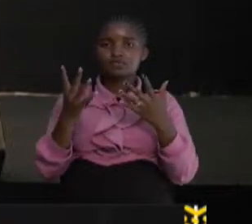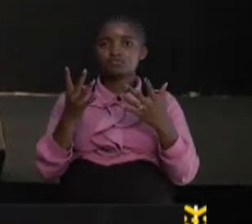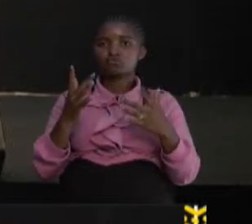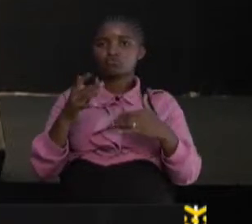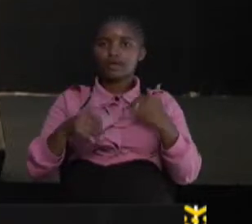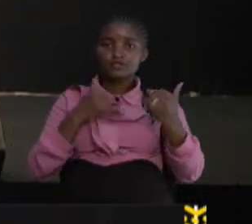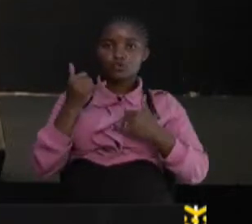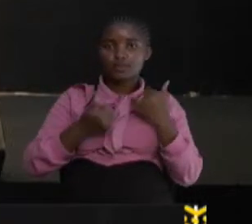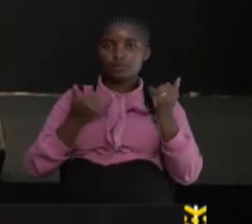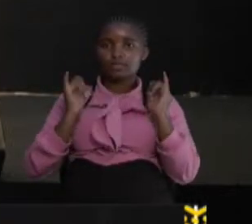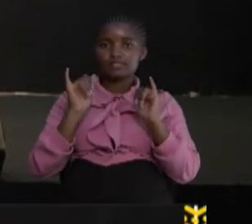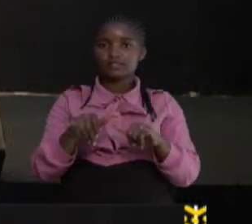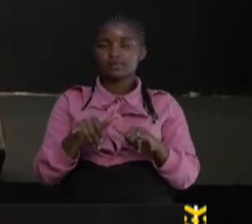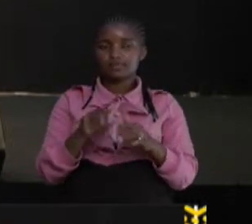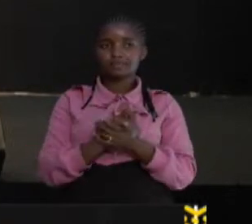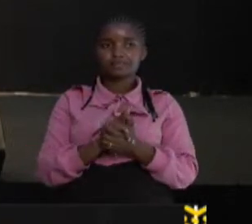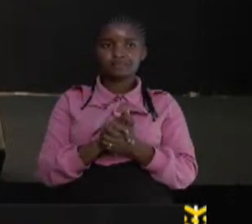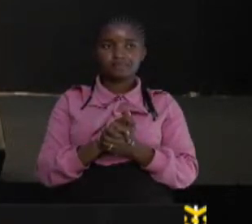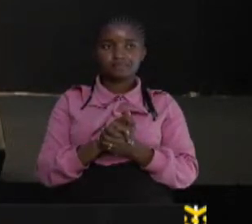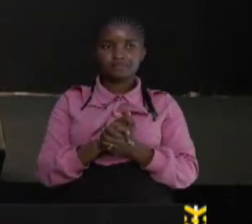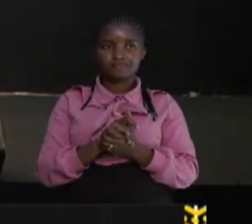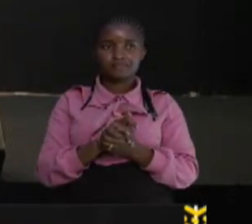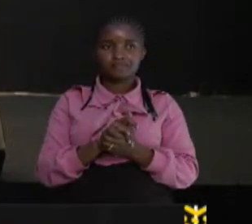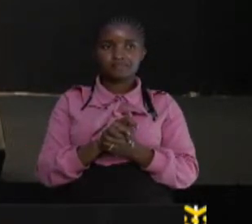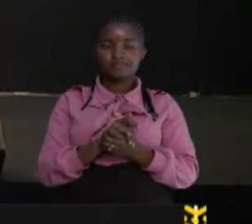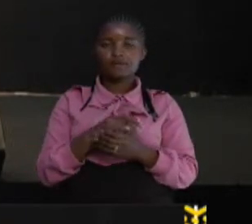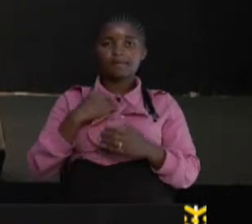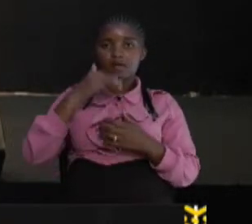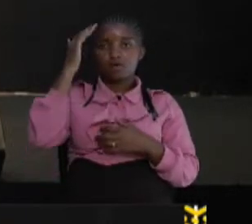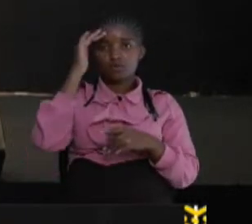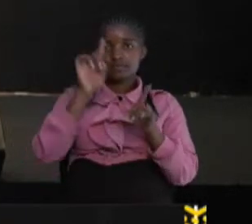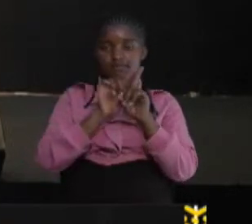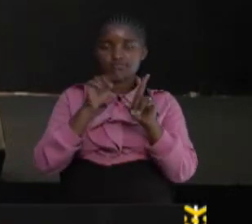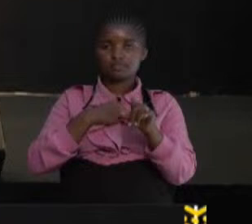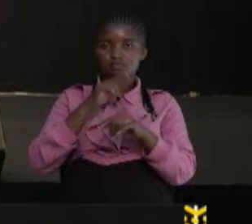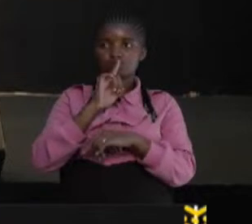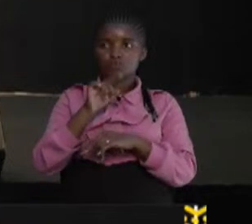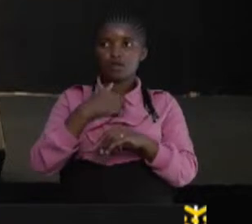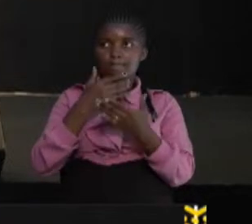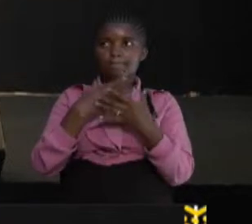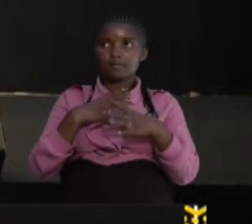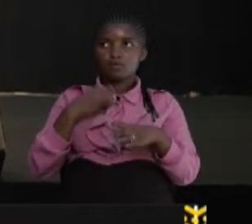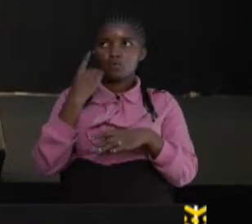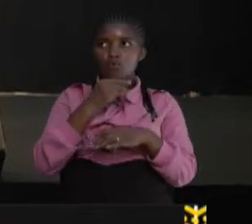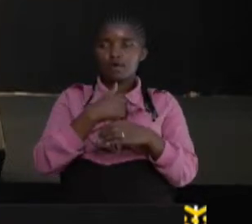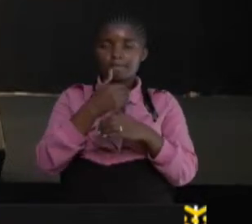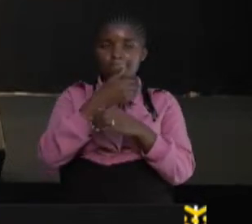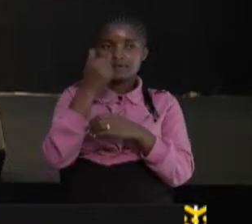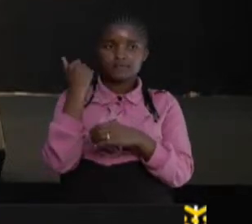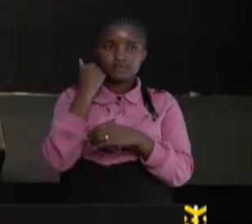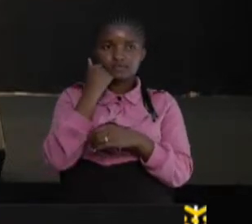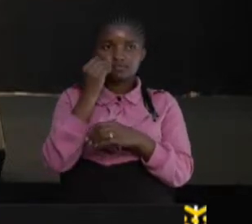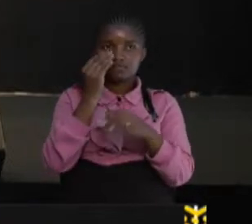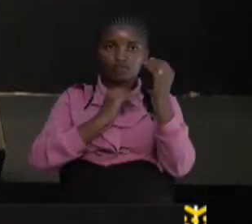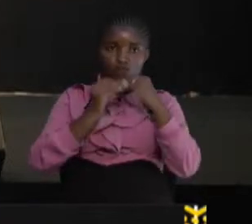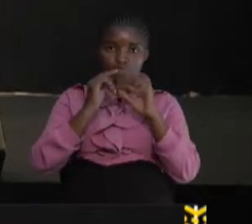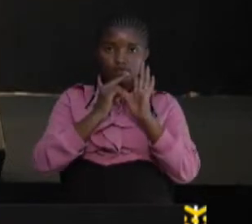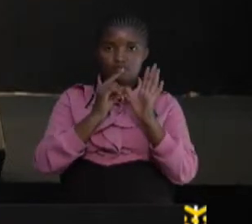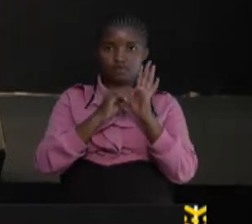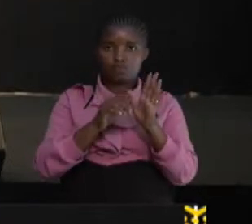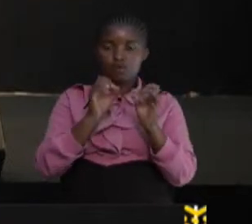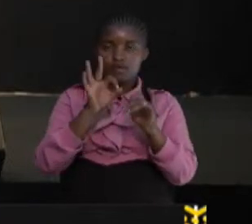they stay, all right? I know and I'm sure that there are people who have best foods. For example, say your best food is